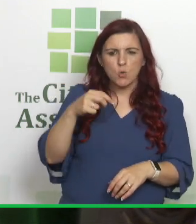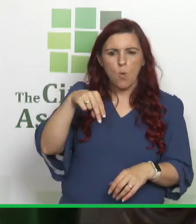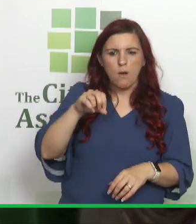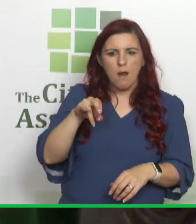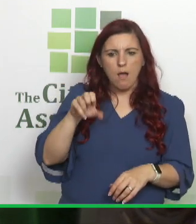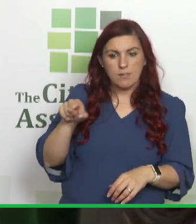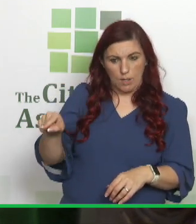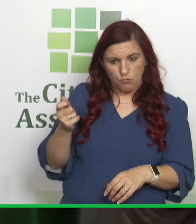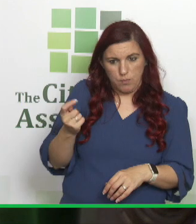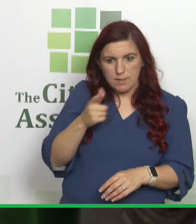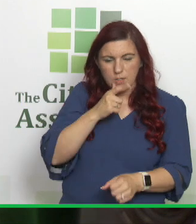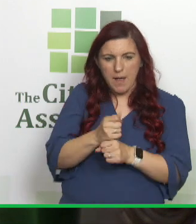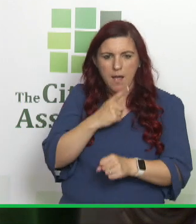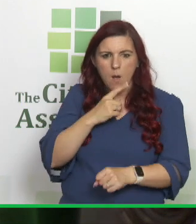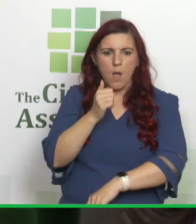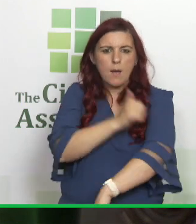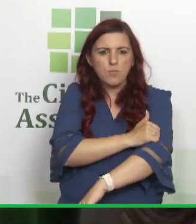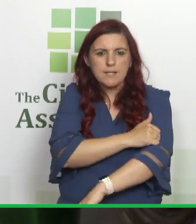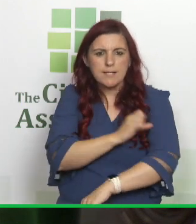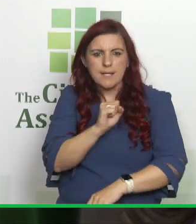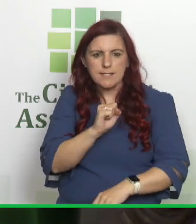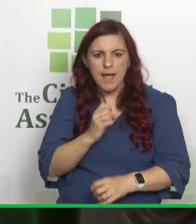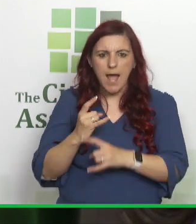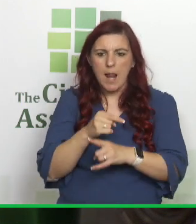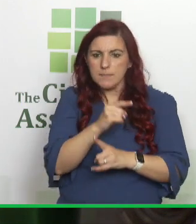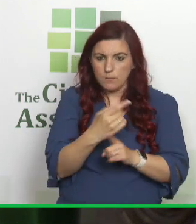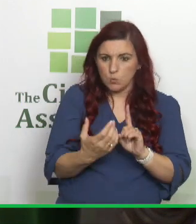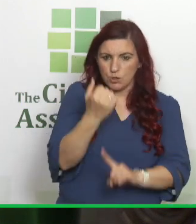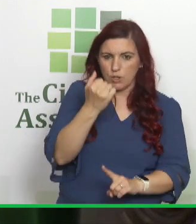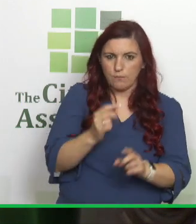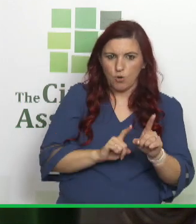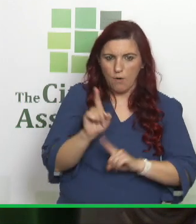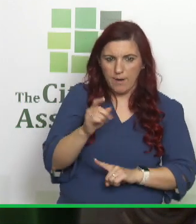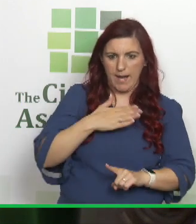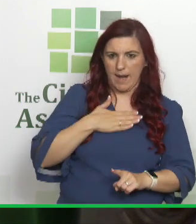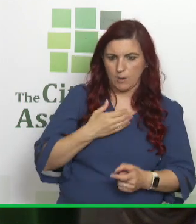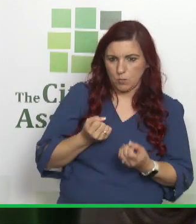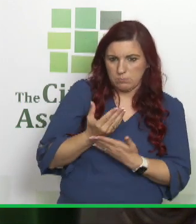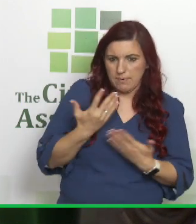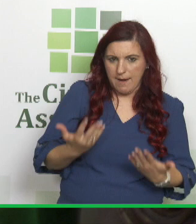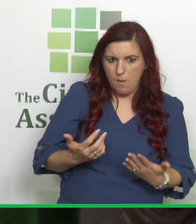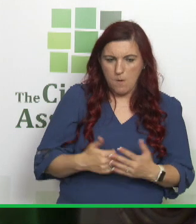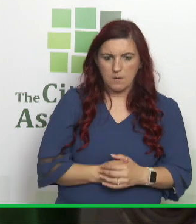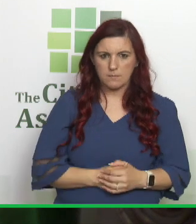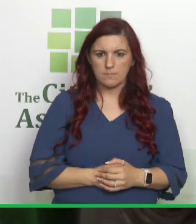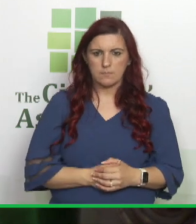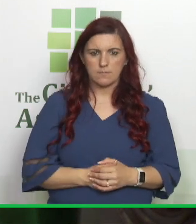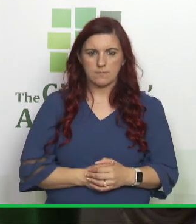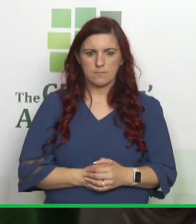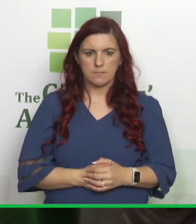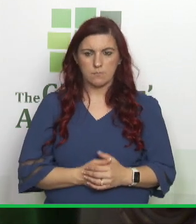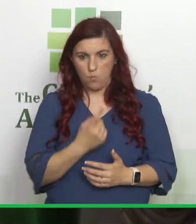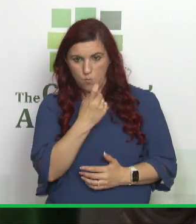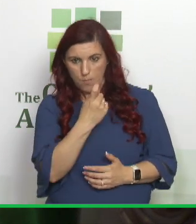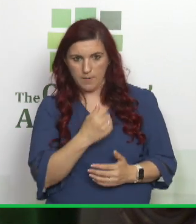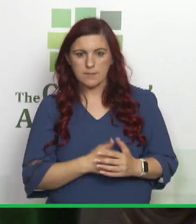with me of how a prison sentence did assist him in achieving recovery, and I'd like to share that with you now. Just one more minute, Caron,